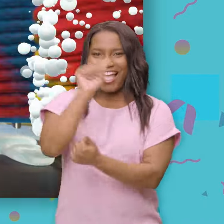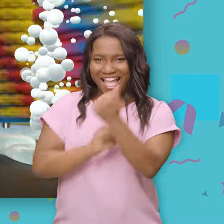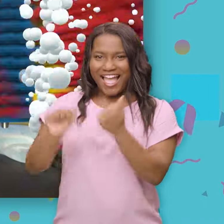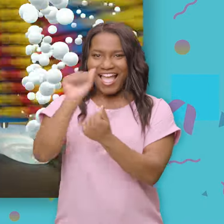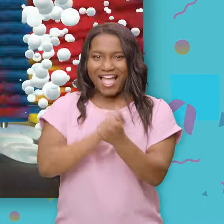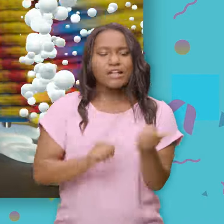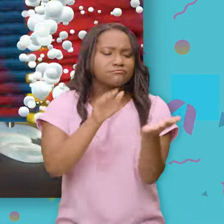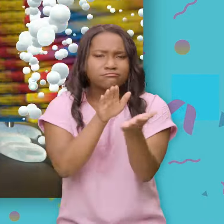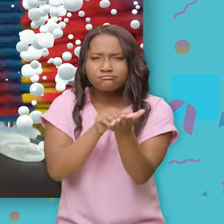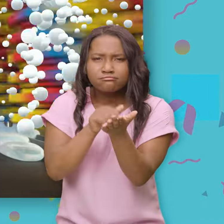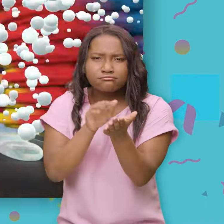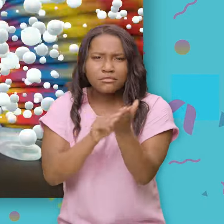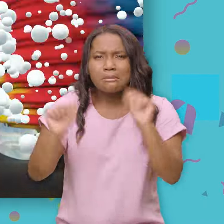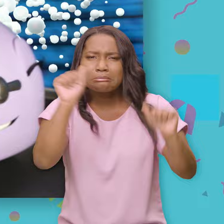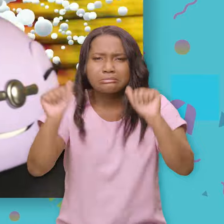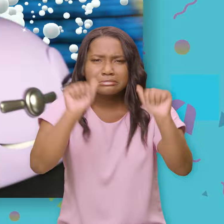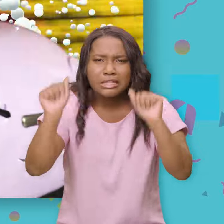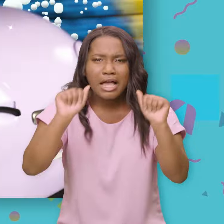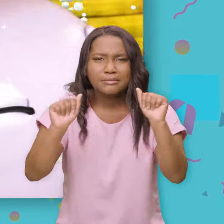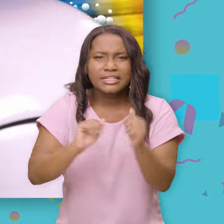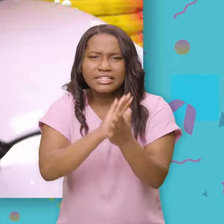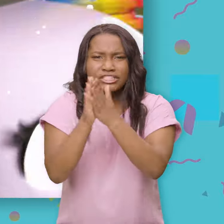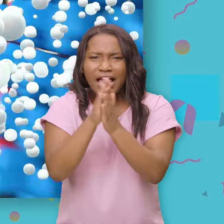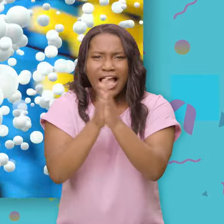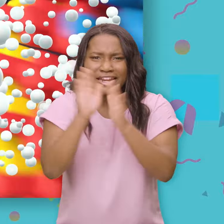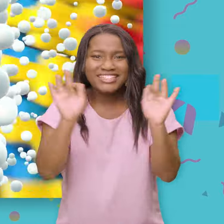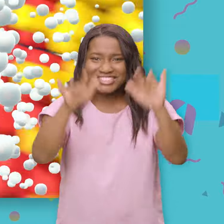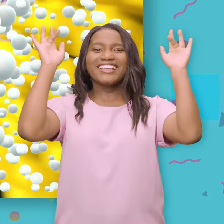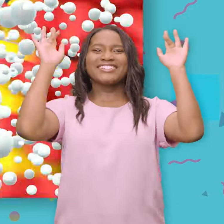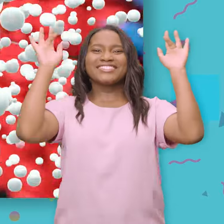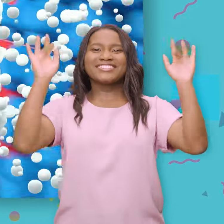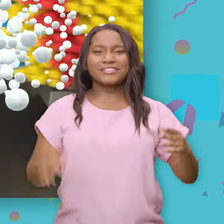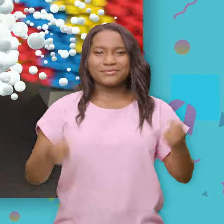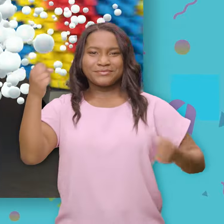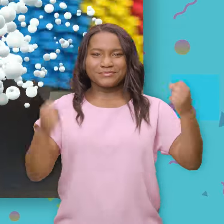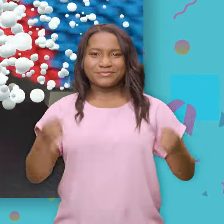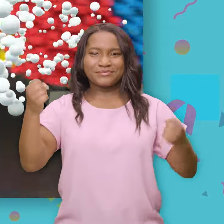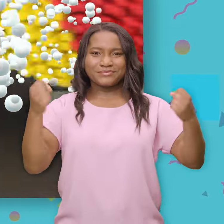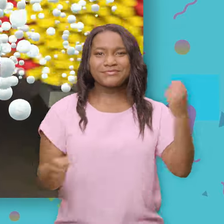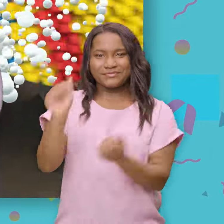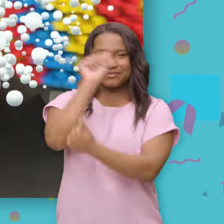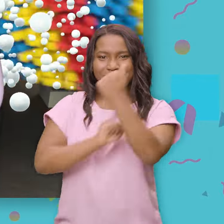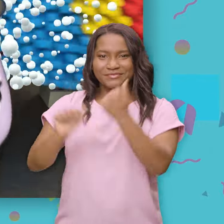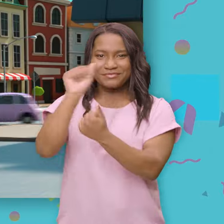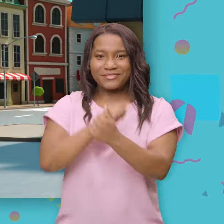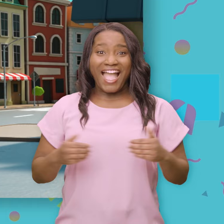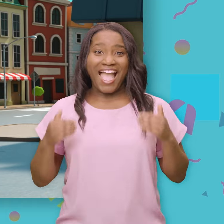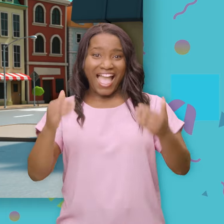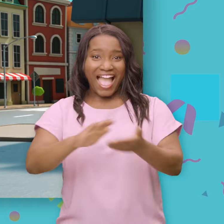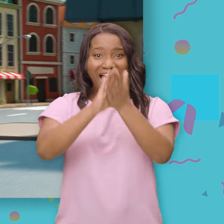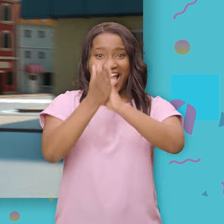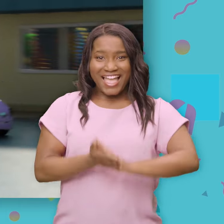wash, car wash. Scrub it up, bubble up, shine and sheen. At the car